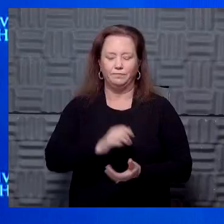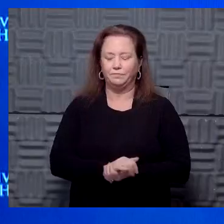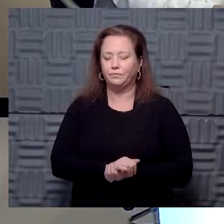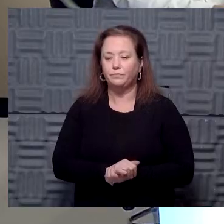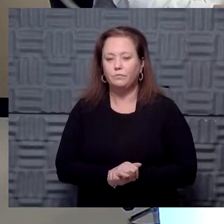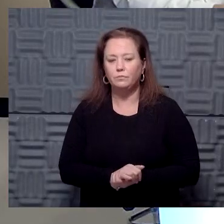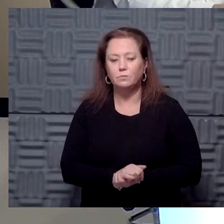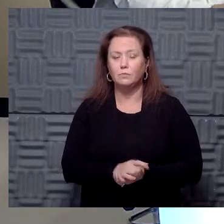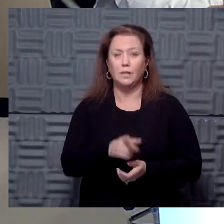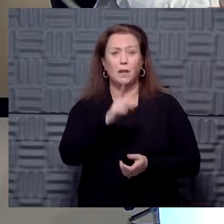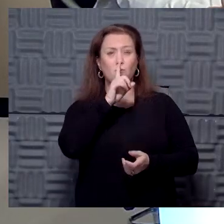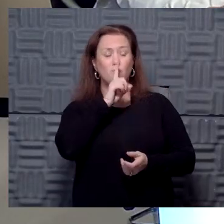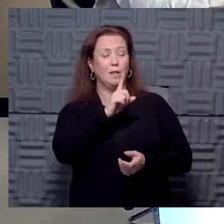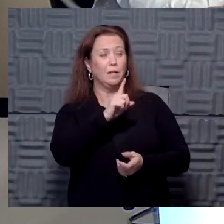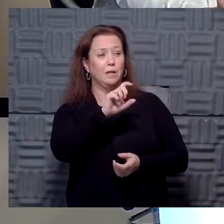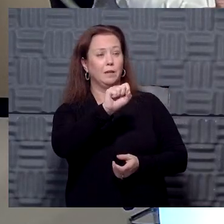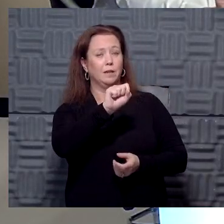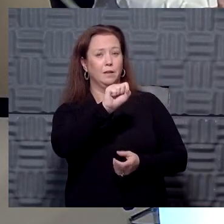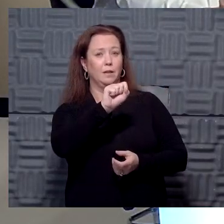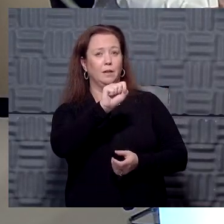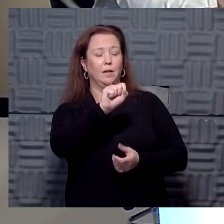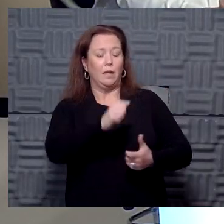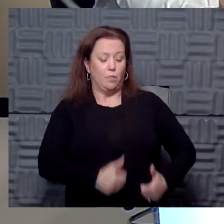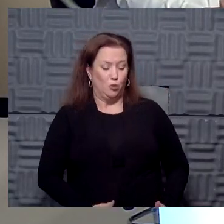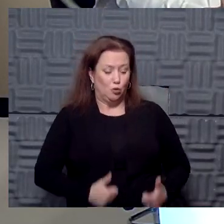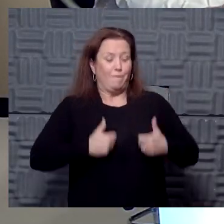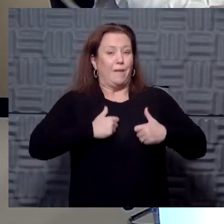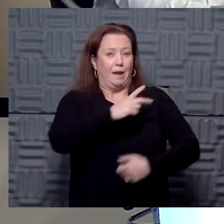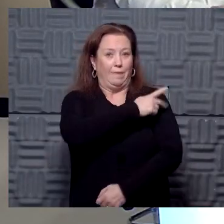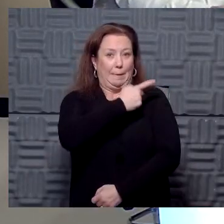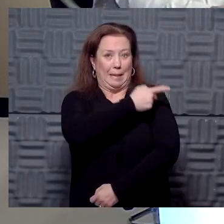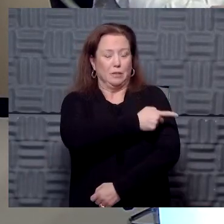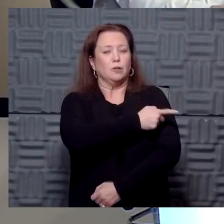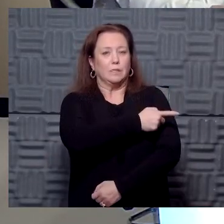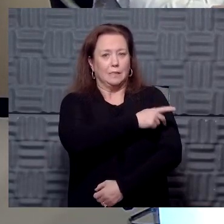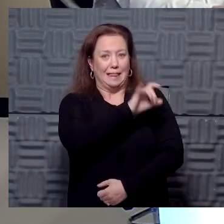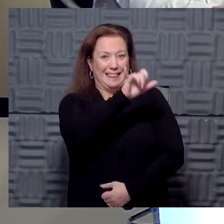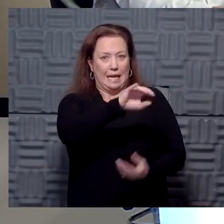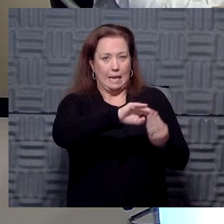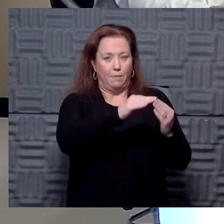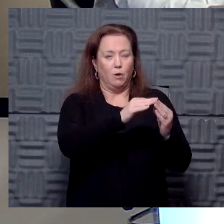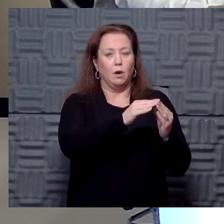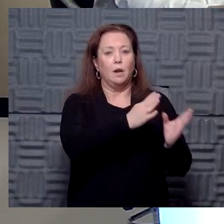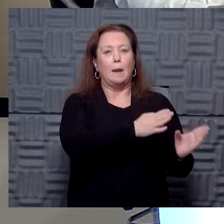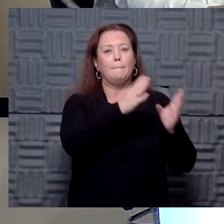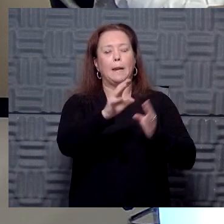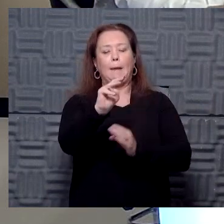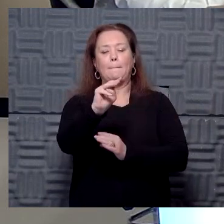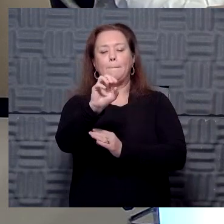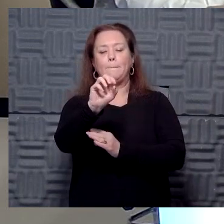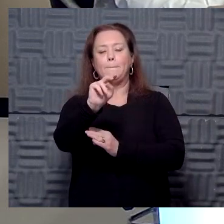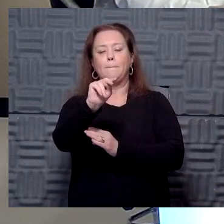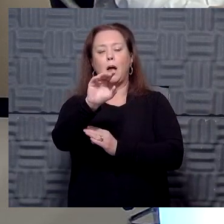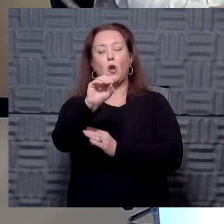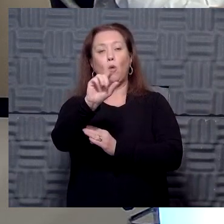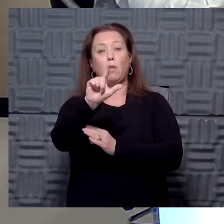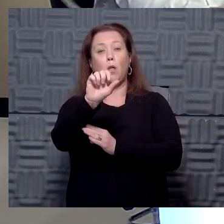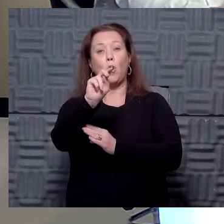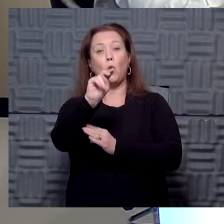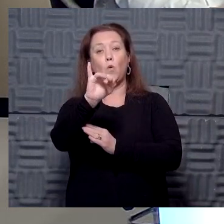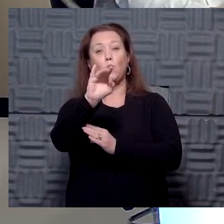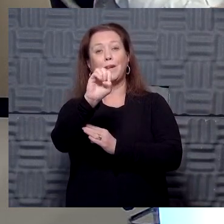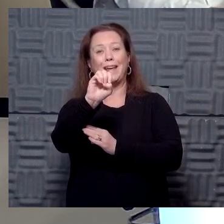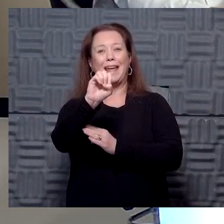Yeah, and it's not only the sera of surviving patients, but it's also what we call monoclonal antibody that they're looking at as well. That's